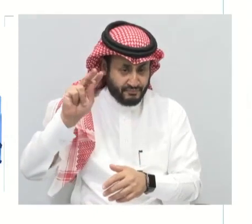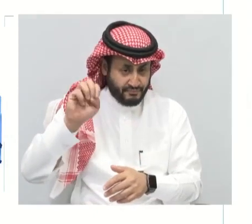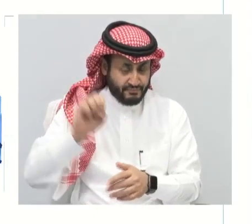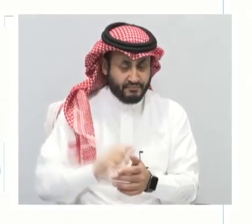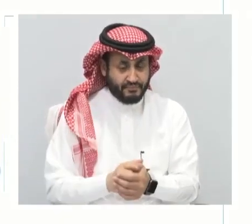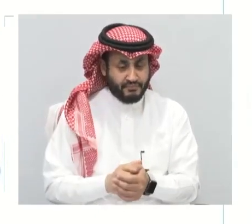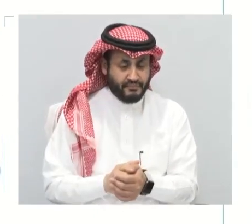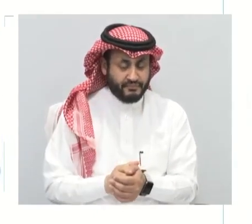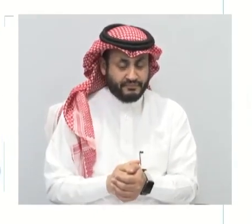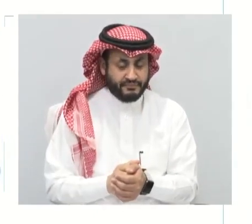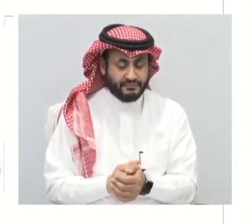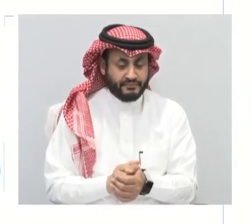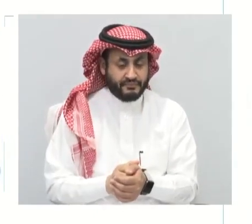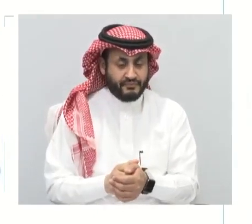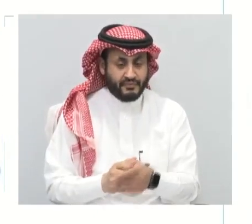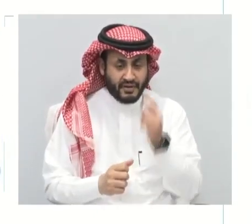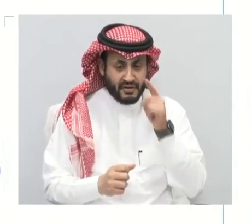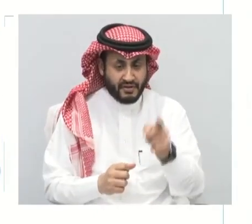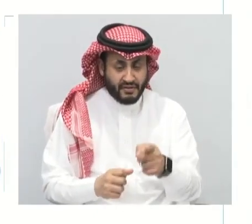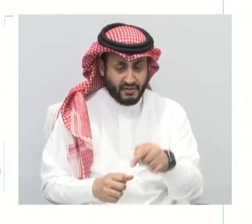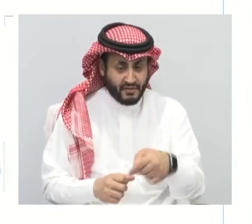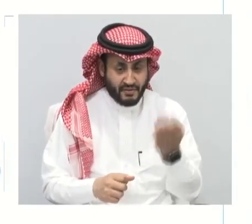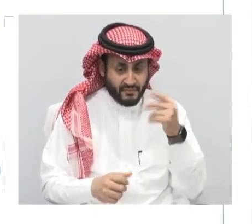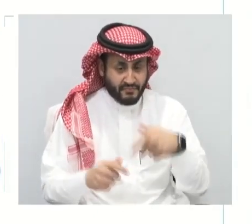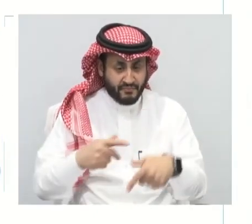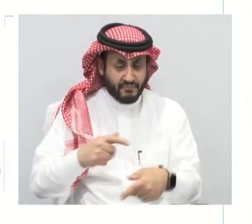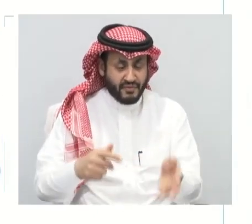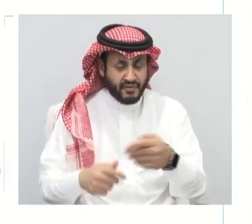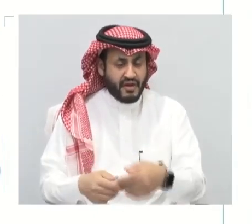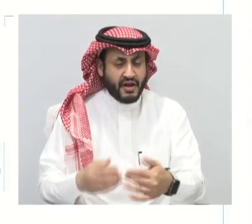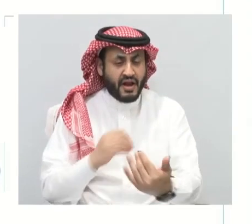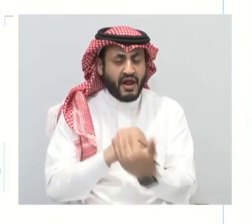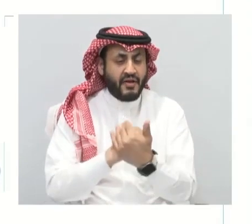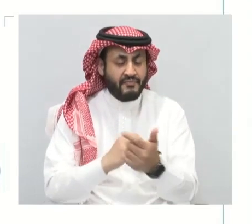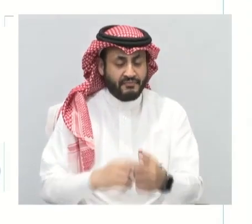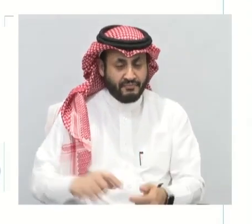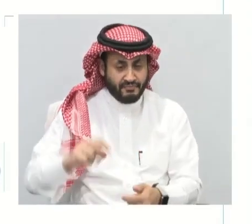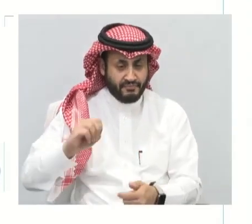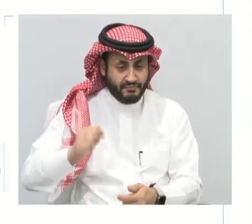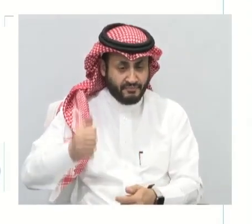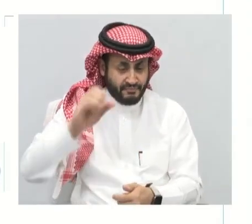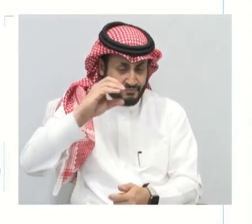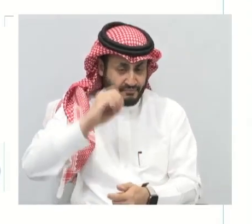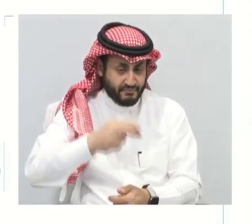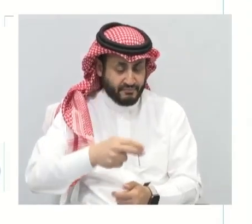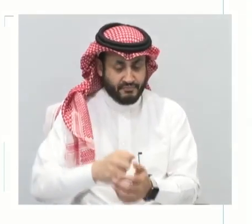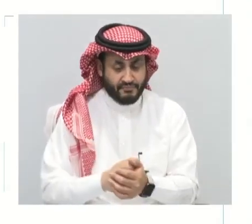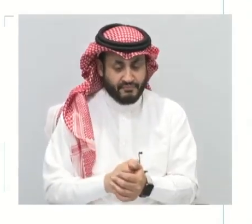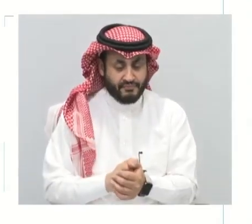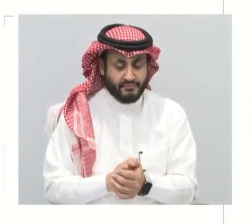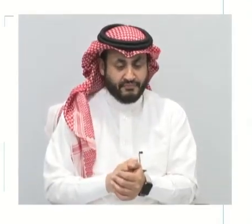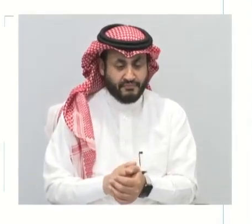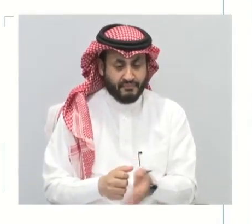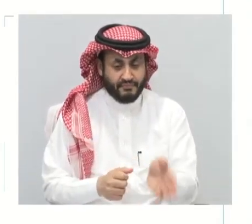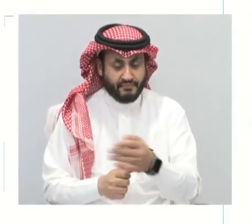participle is taken. We had some examples also. Teach, the past of teach is taught, and the past participle is taught as